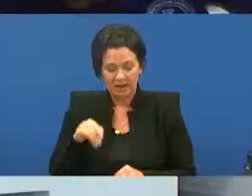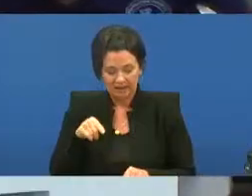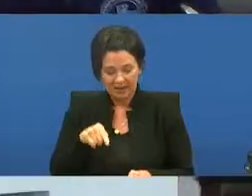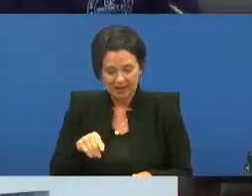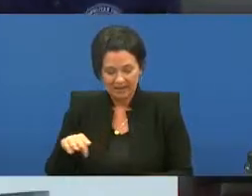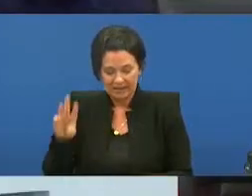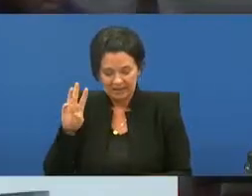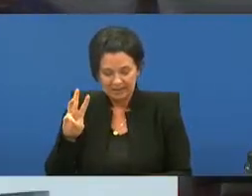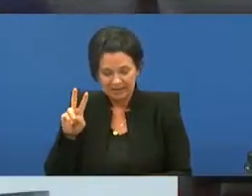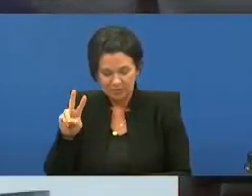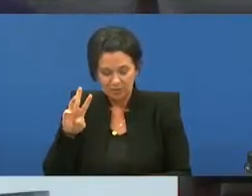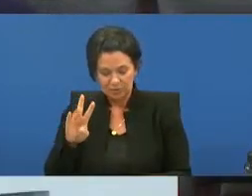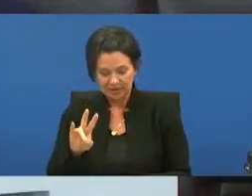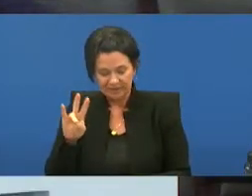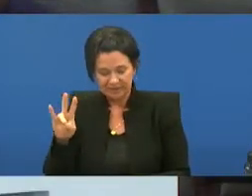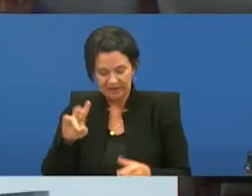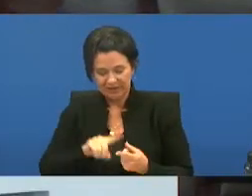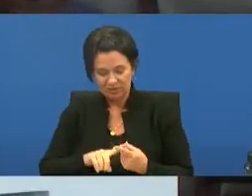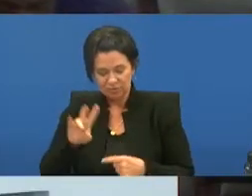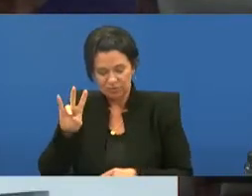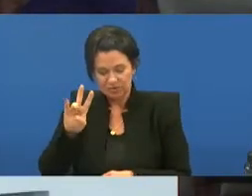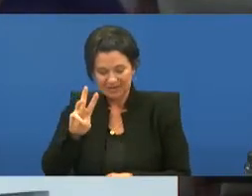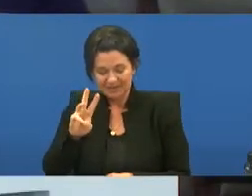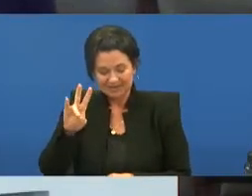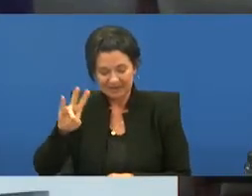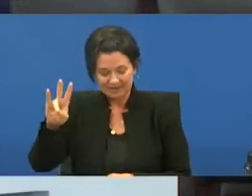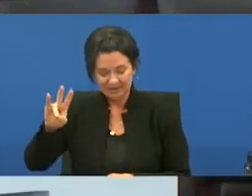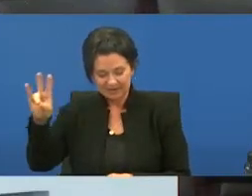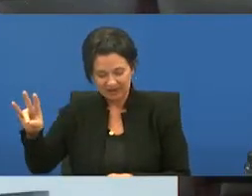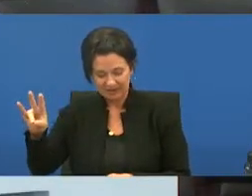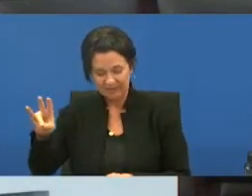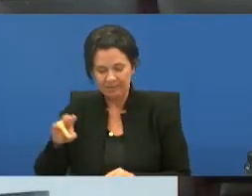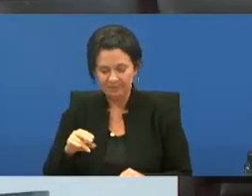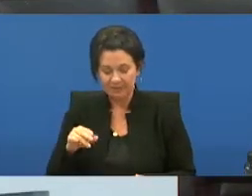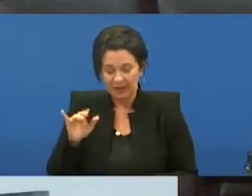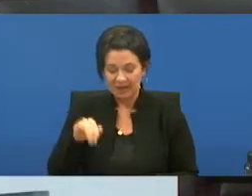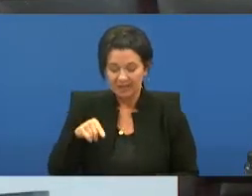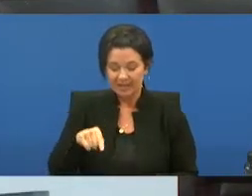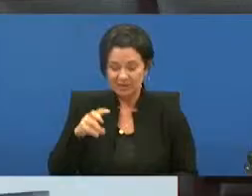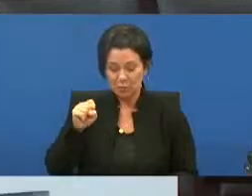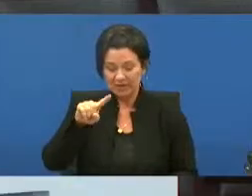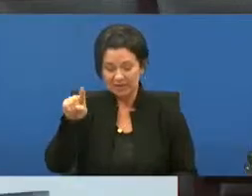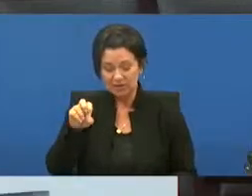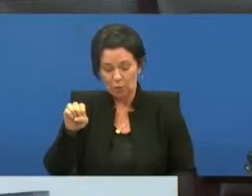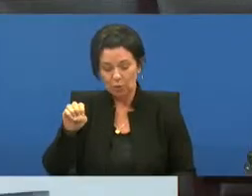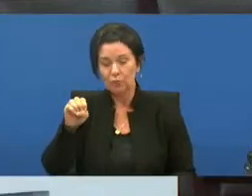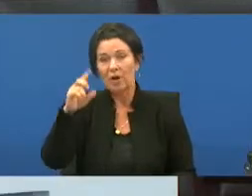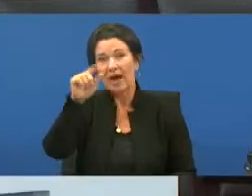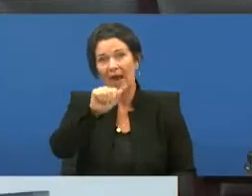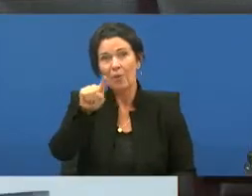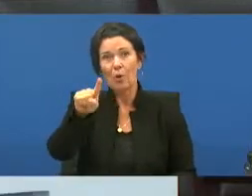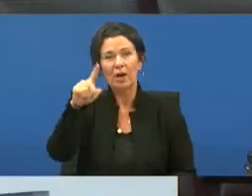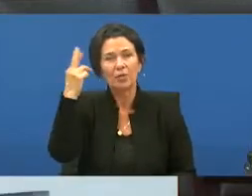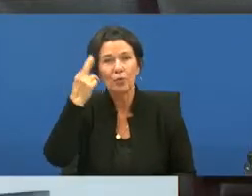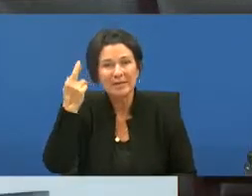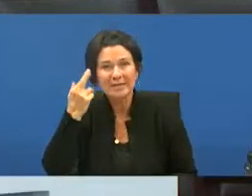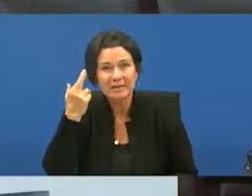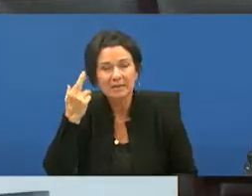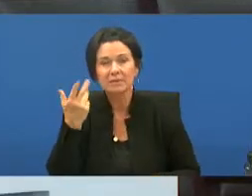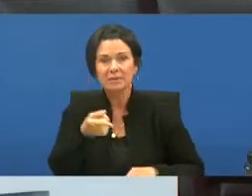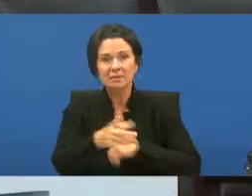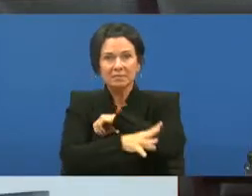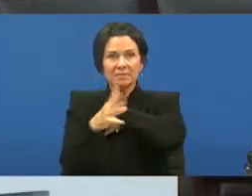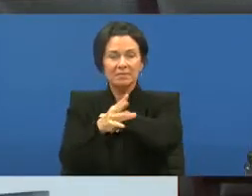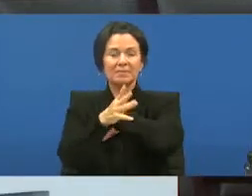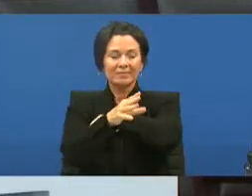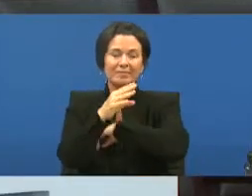6777 Comey Drive from A1 to A2.7. This area was zoned A1 for a reason. It's rural, low density,